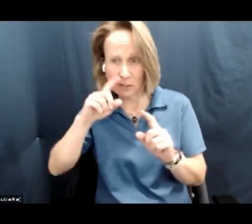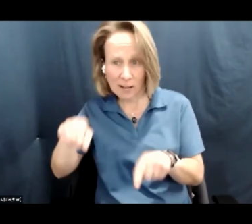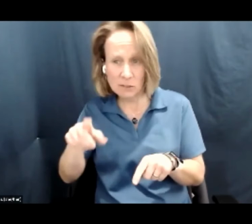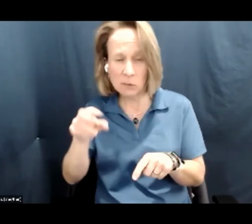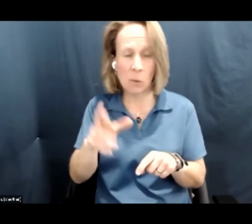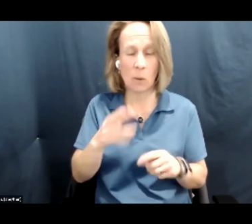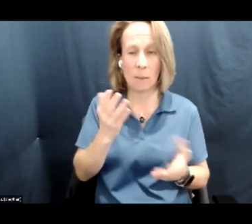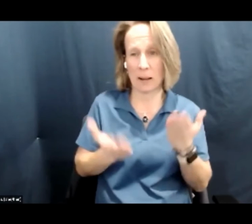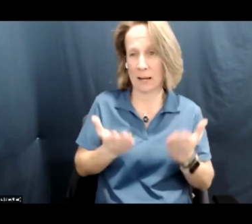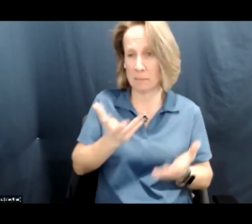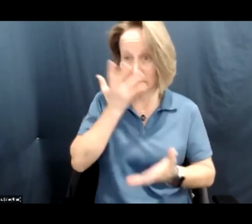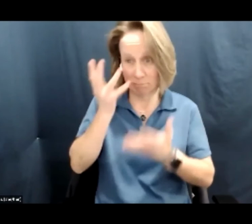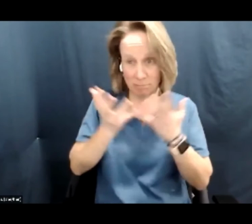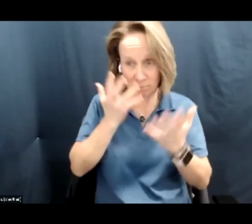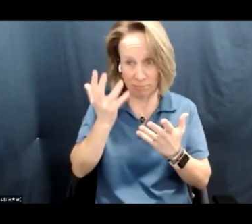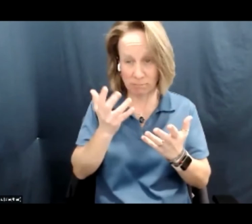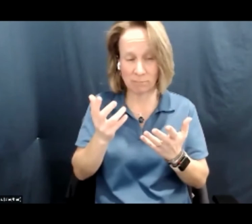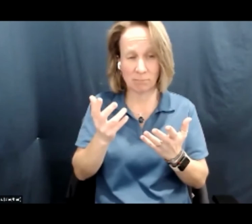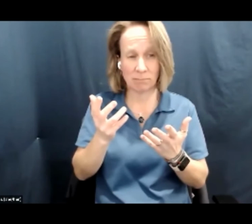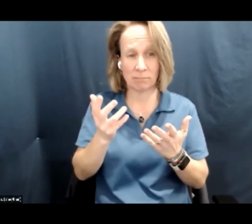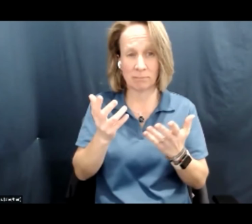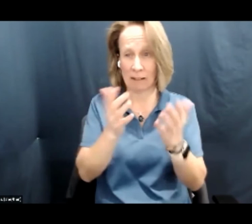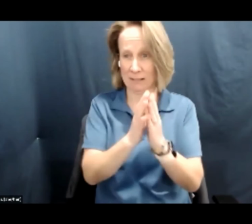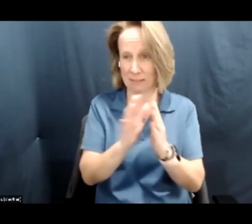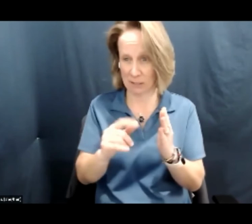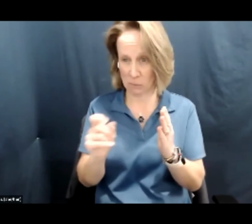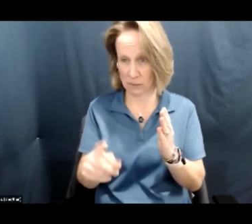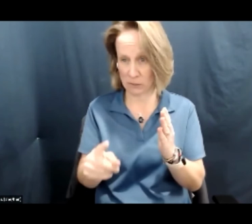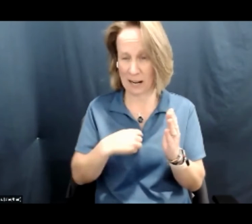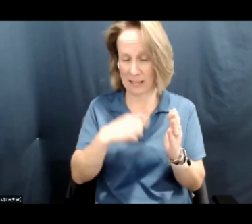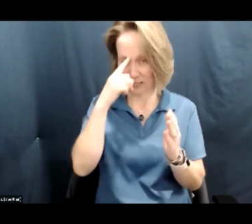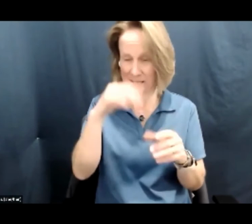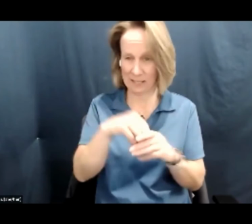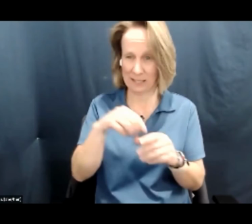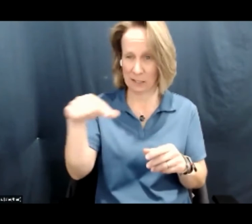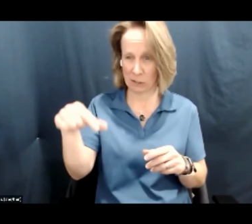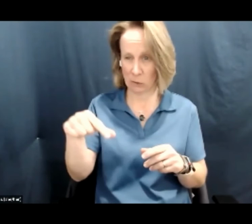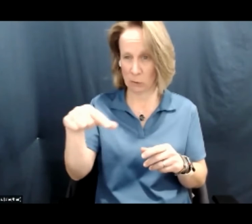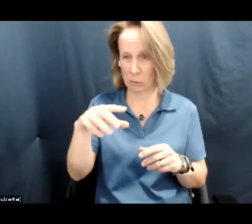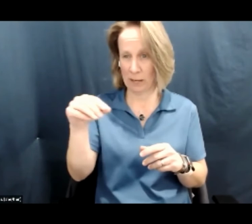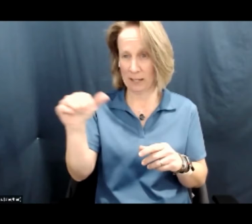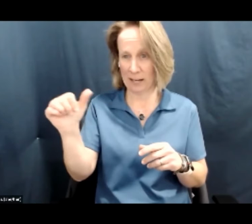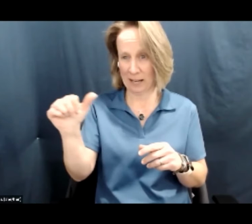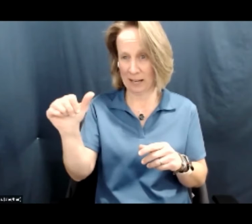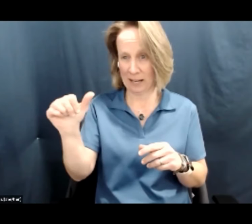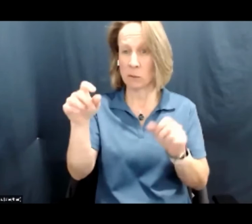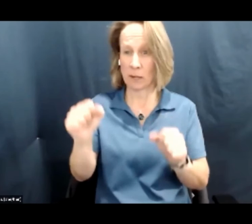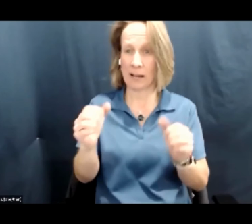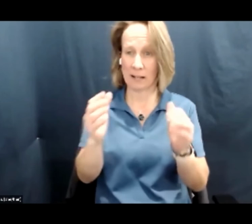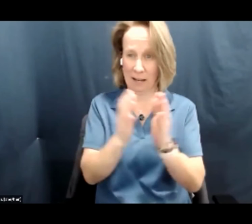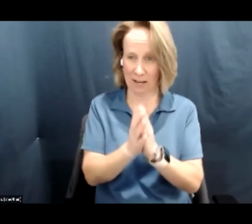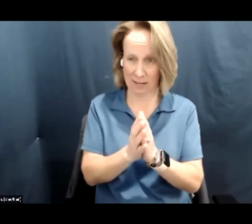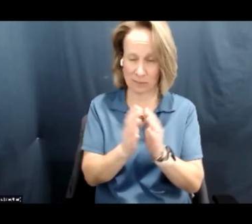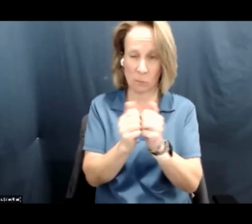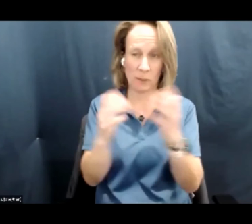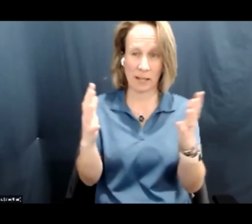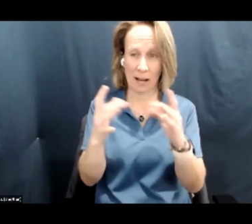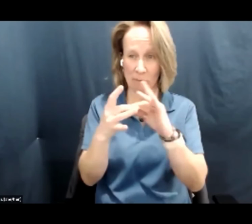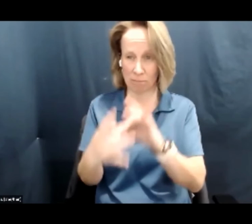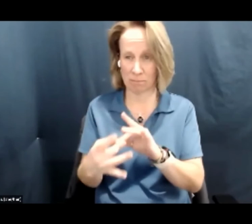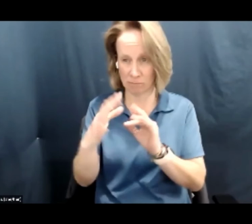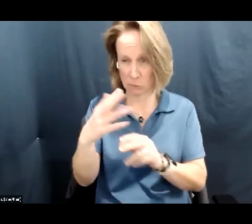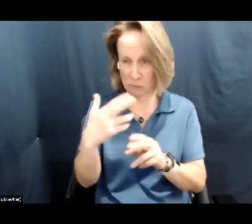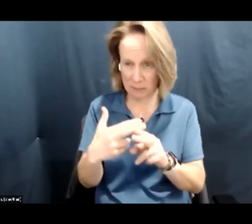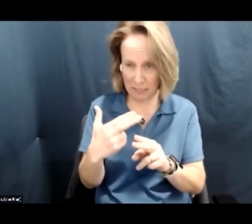embarrassed to ask the question. In the Q&A, I believe you should be able to ask questions anonymously too. So if you have concerns about that, that